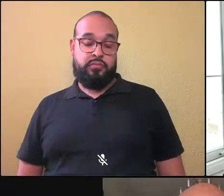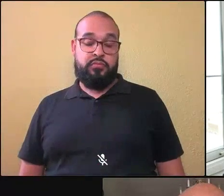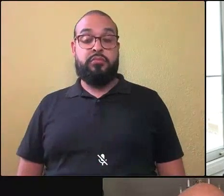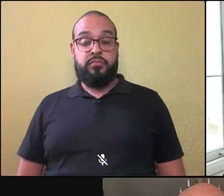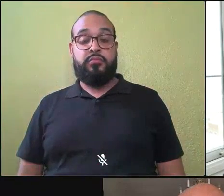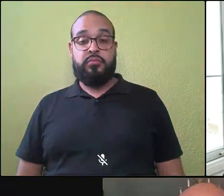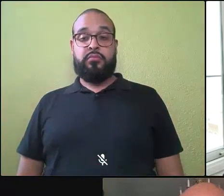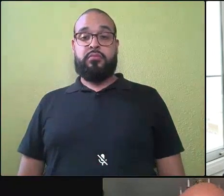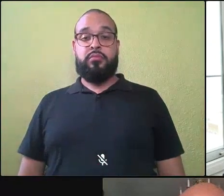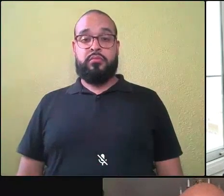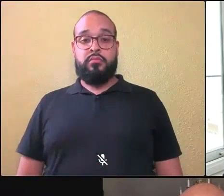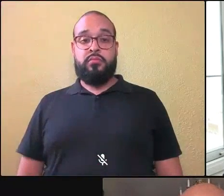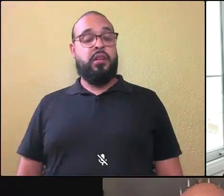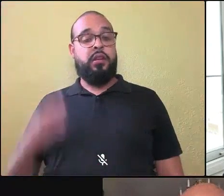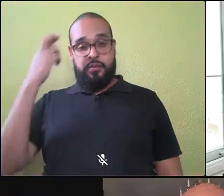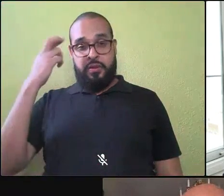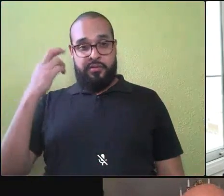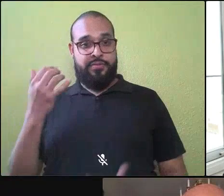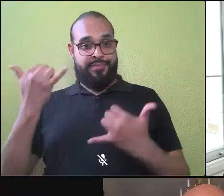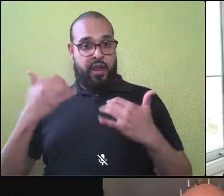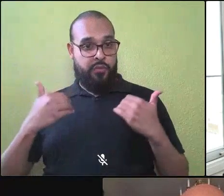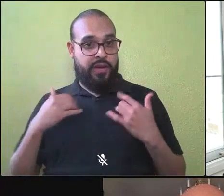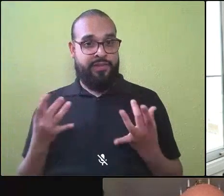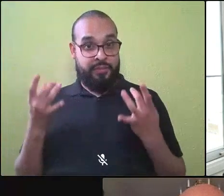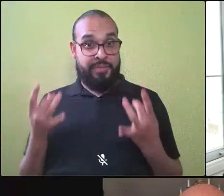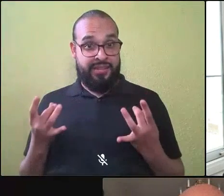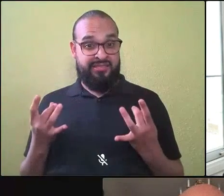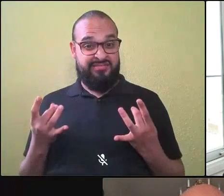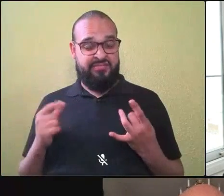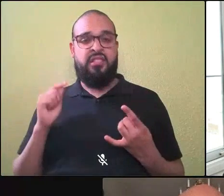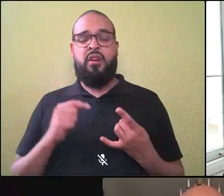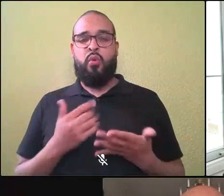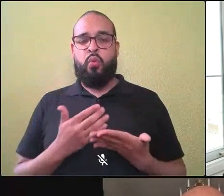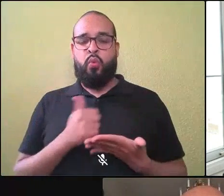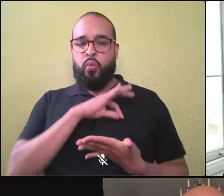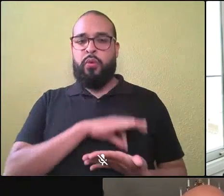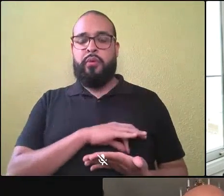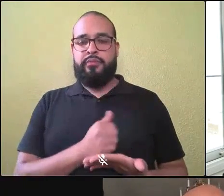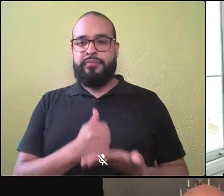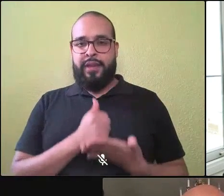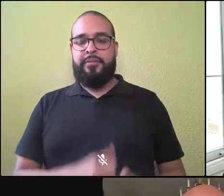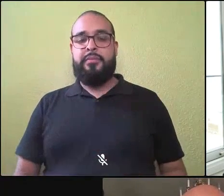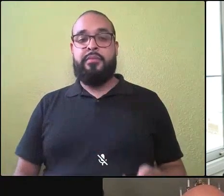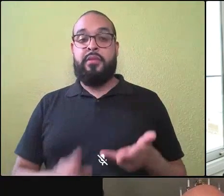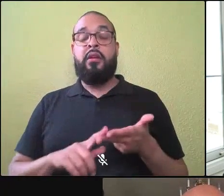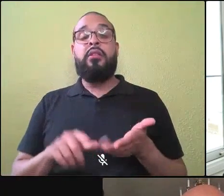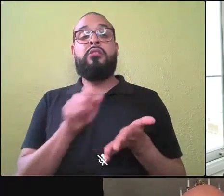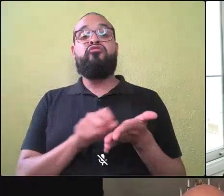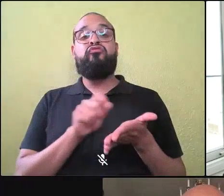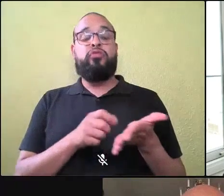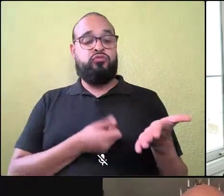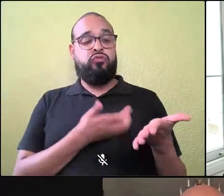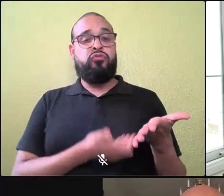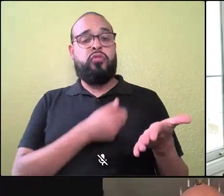having meditation was helpful. I found that trying to journal was helpful. I found like reading or audiobooks